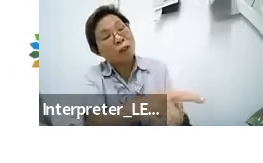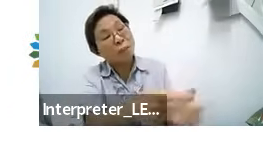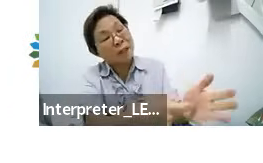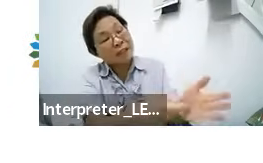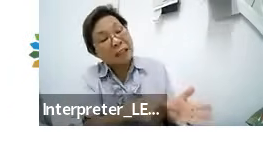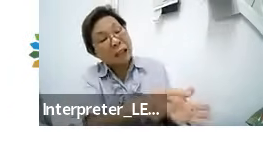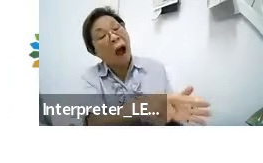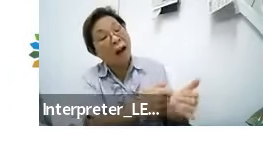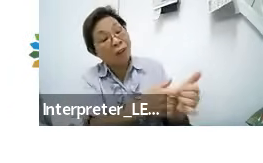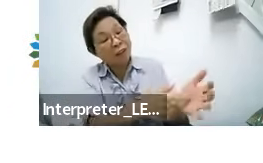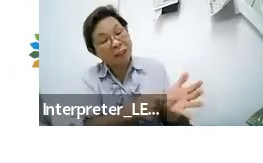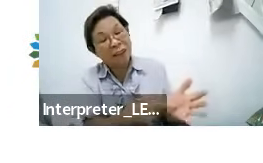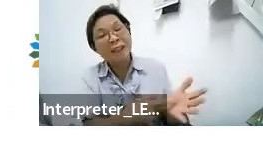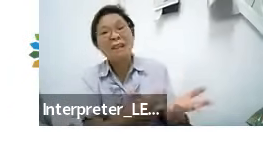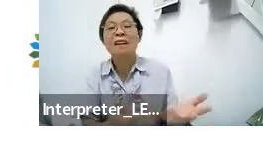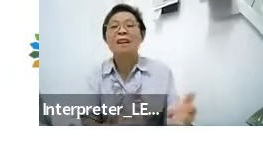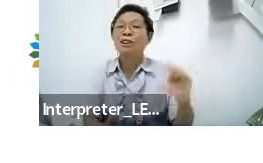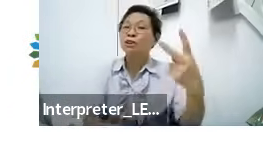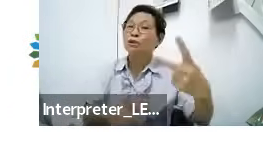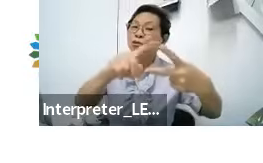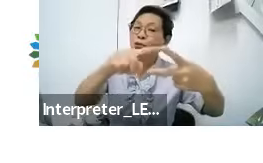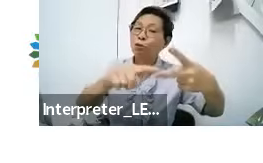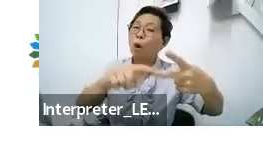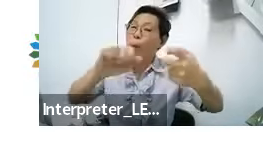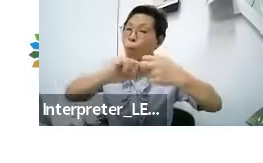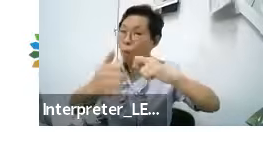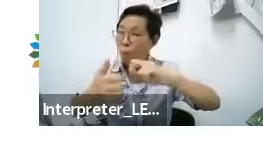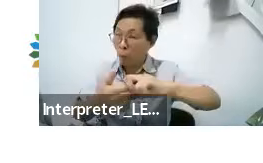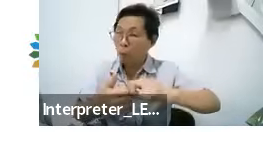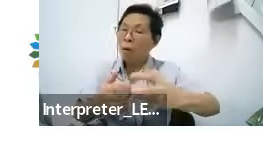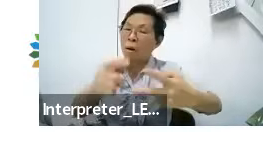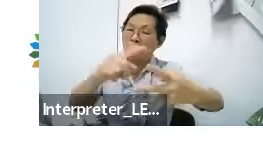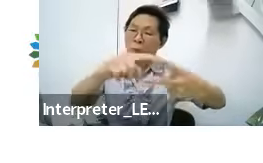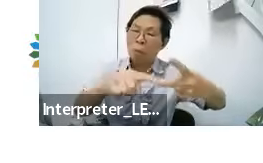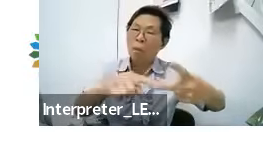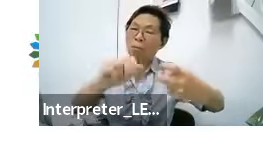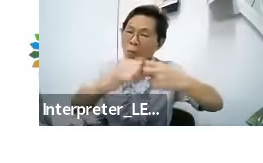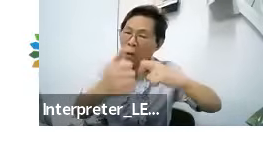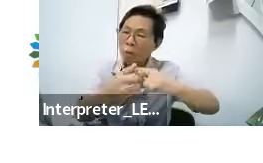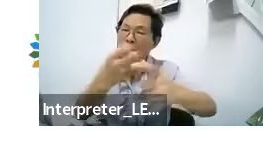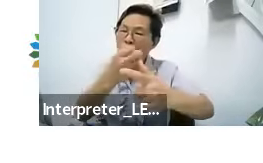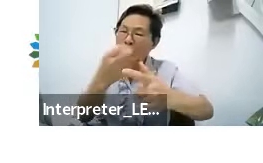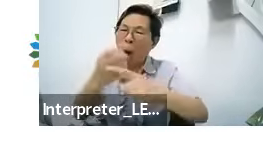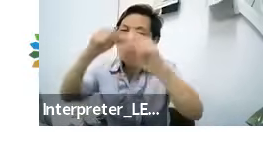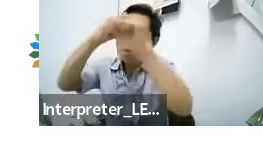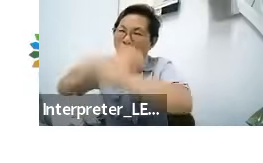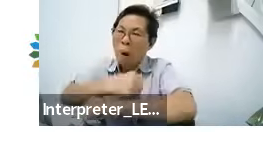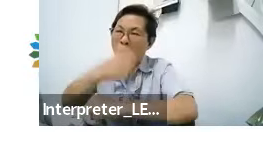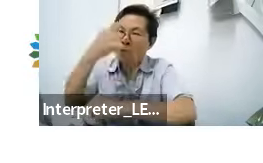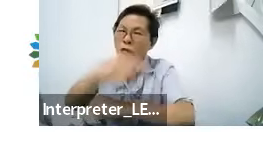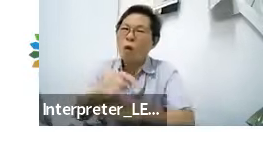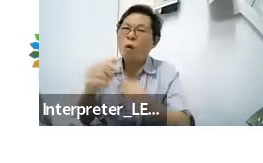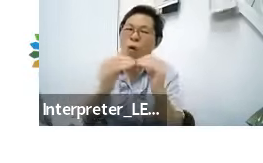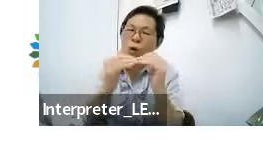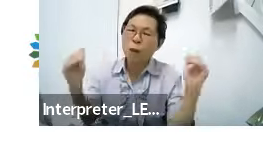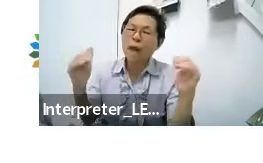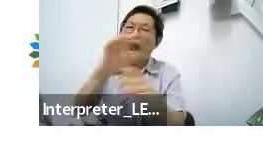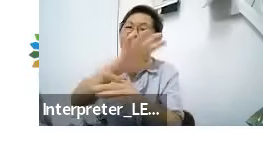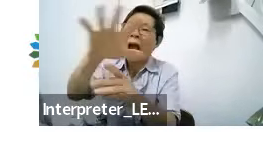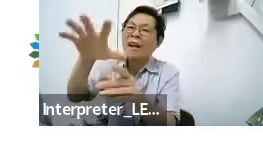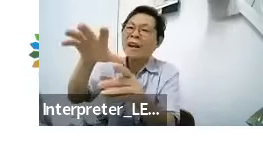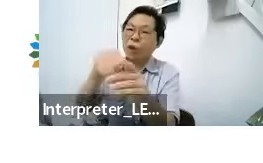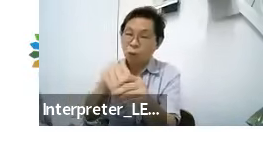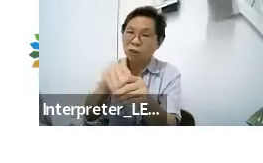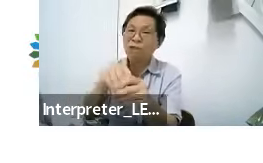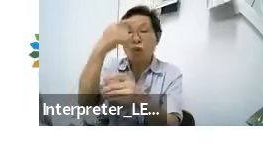two main issues. It could be issues, it could be challenges for equity and inclusions